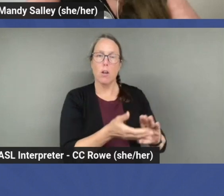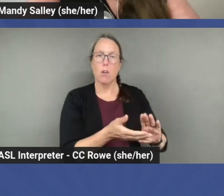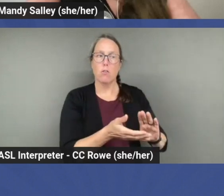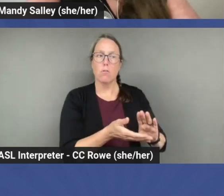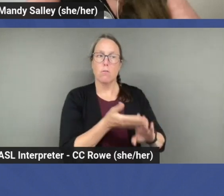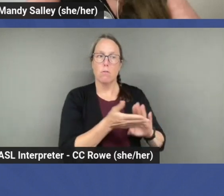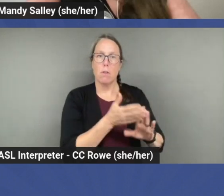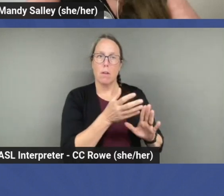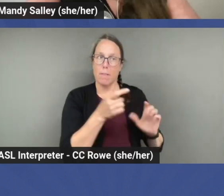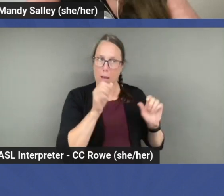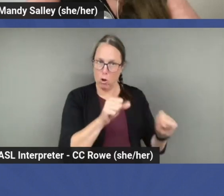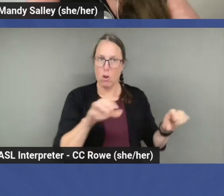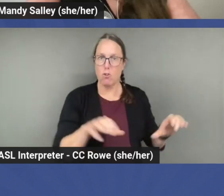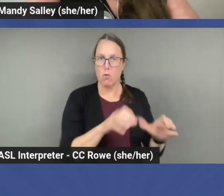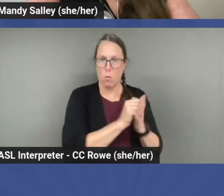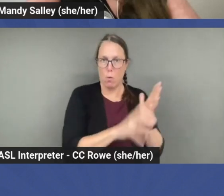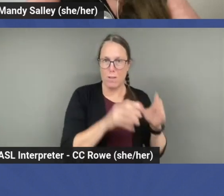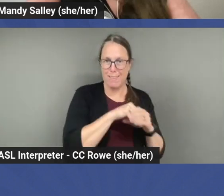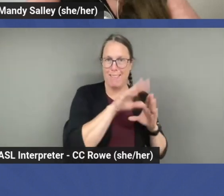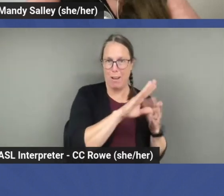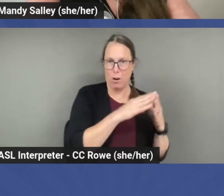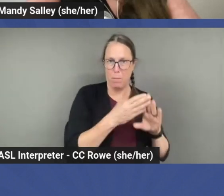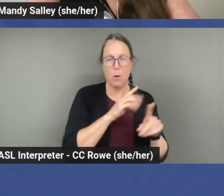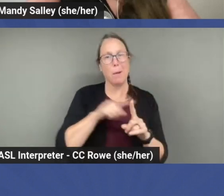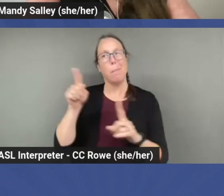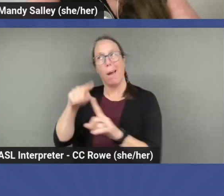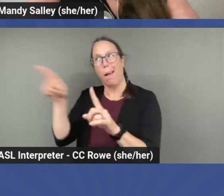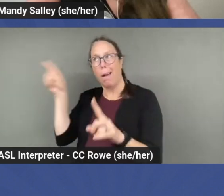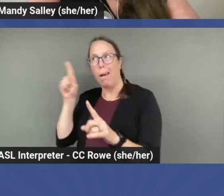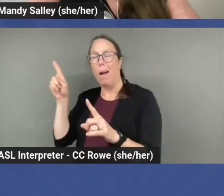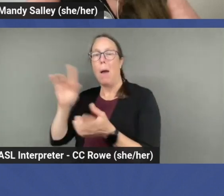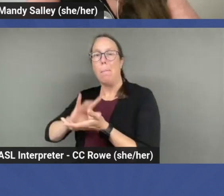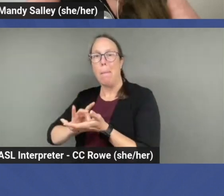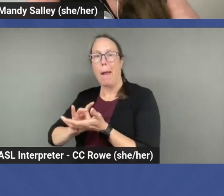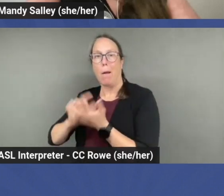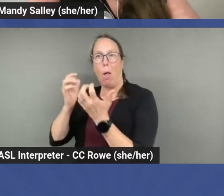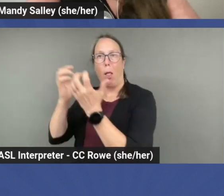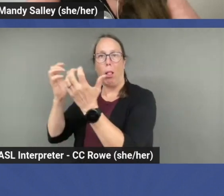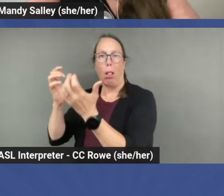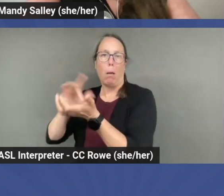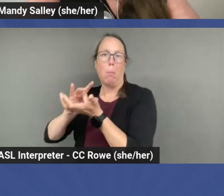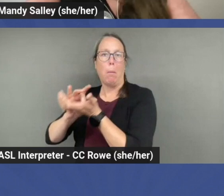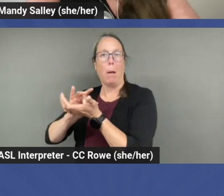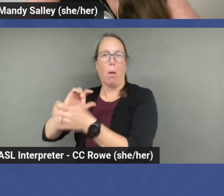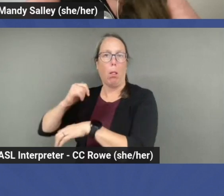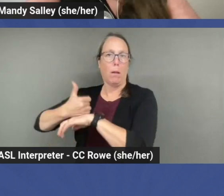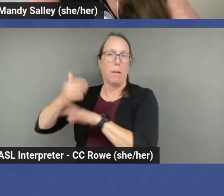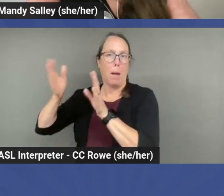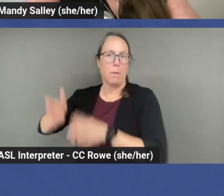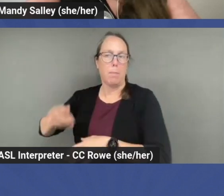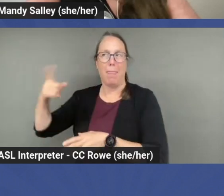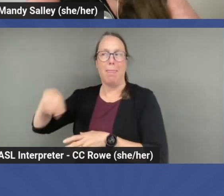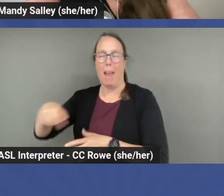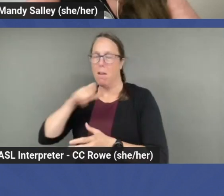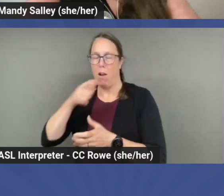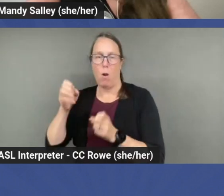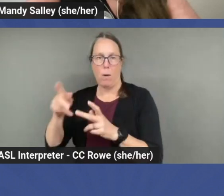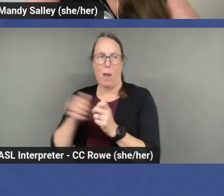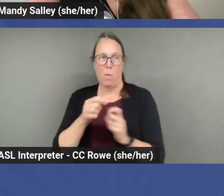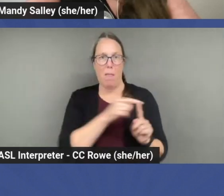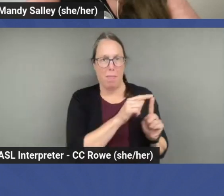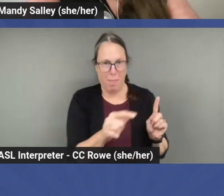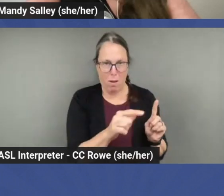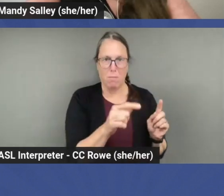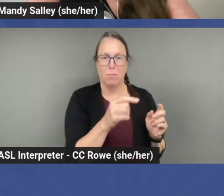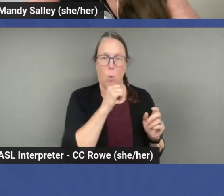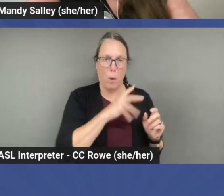for doing so because, like, the quote unquote medical establishment wasn't okay with them doing it in their own communities and safely, and